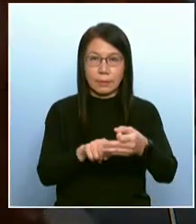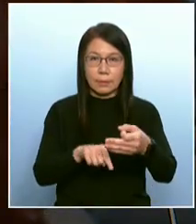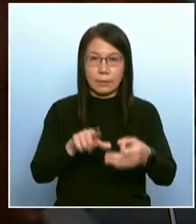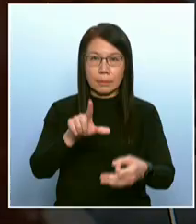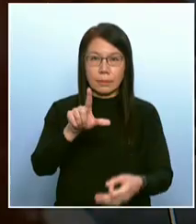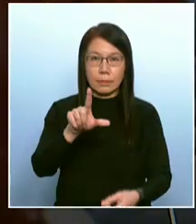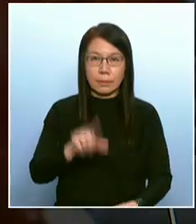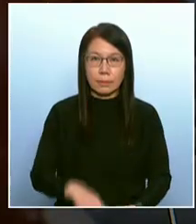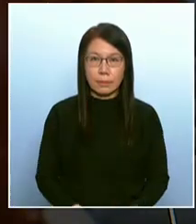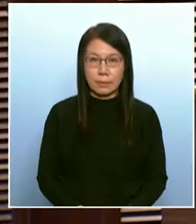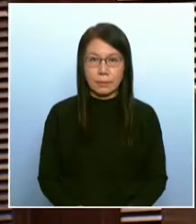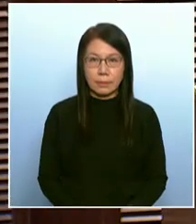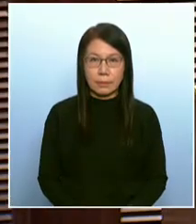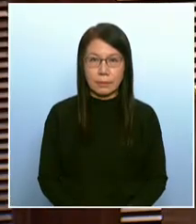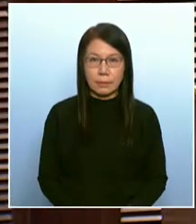Starry Lee.